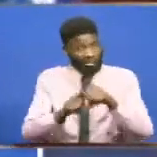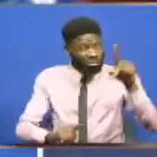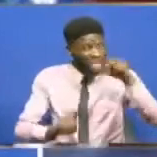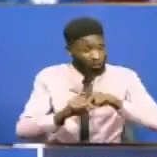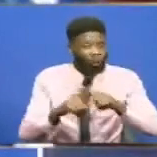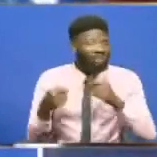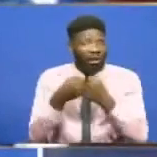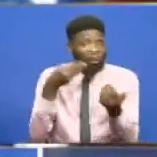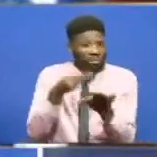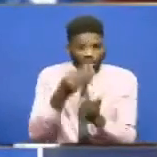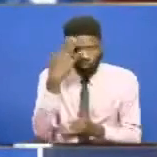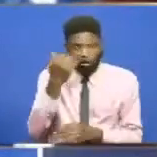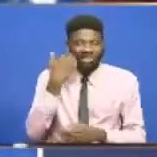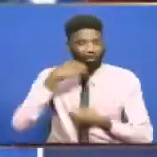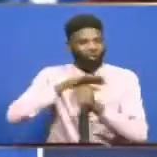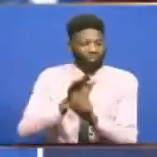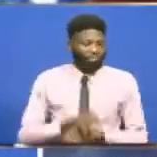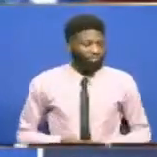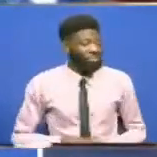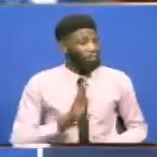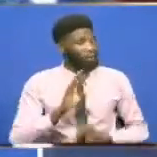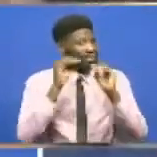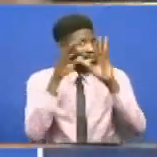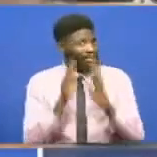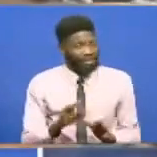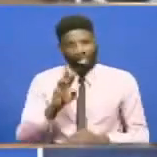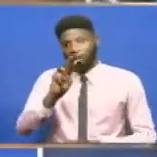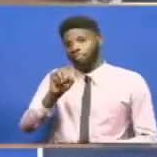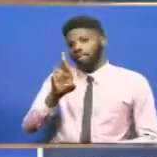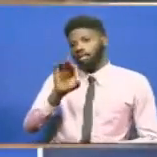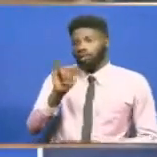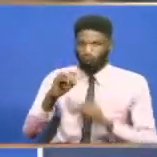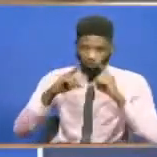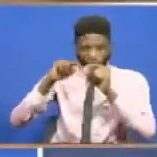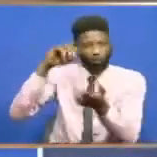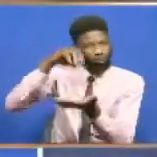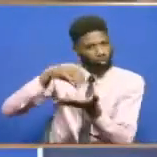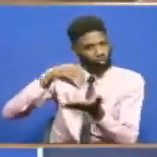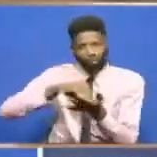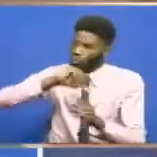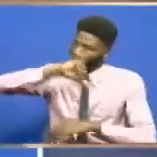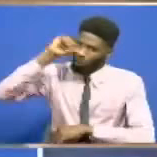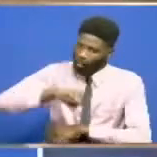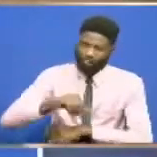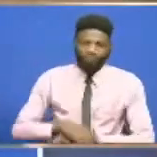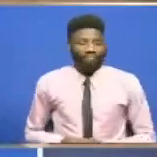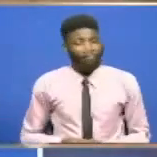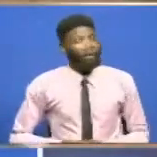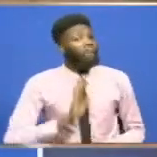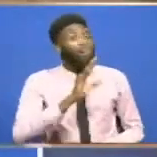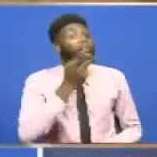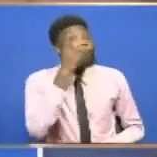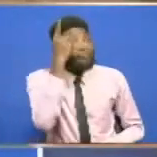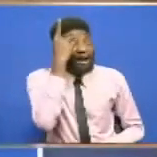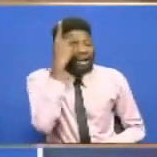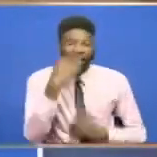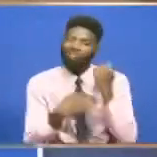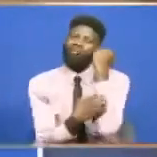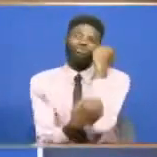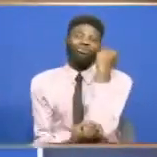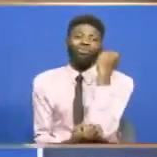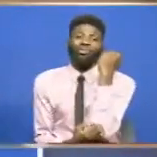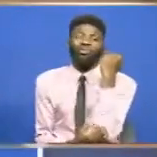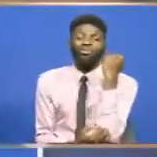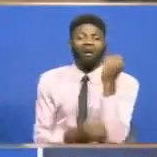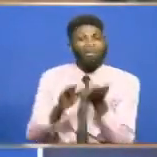Her teacher Mary Mashua says the situation is dire. Wazazi wao wako katika hali ya poverty na kwa hivyo hawapati mahitaji yao